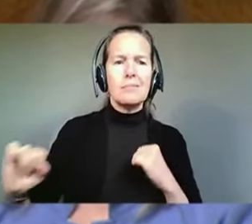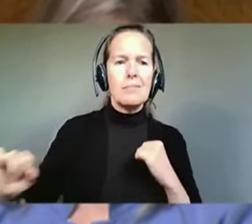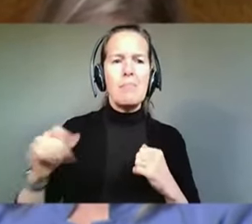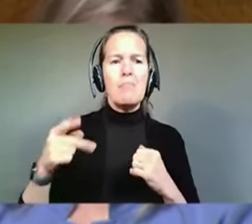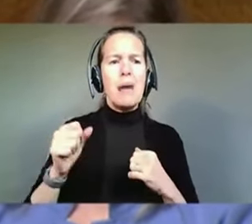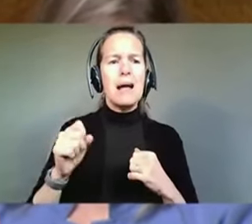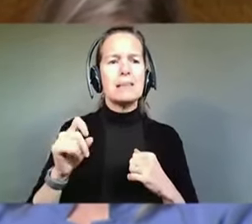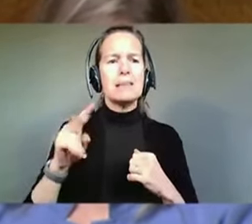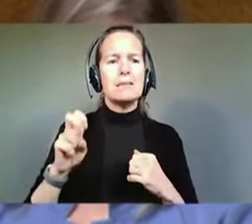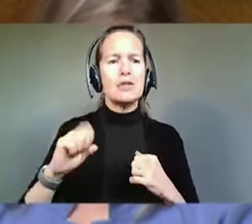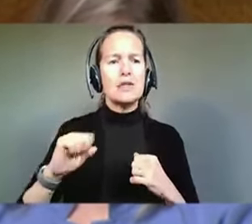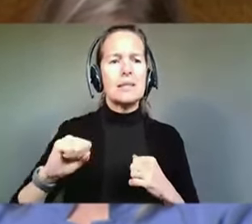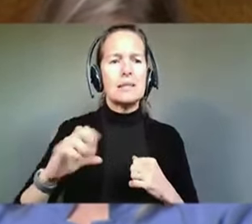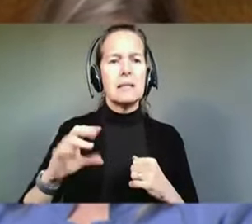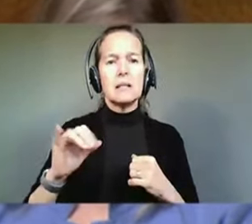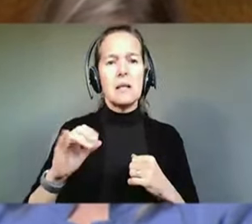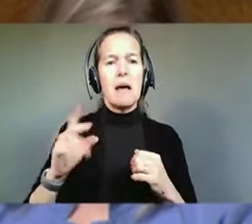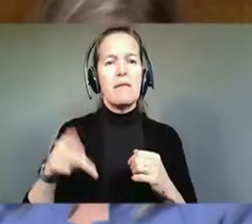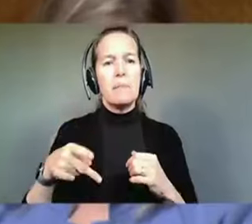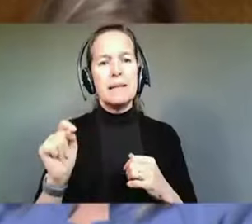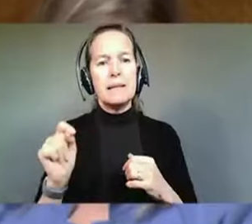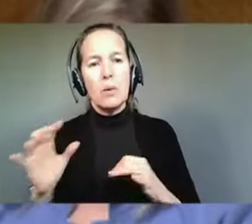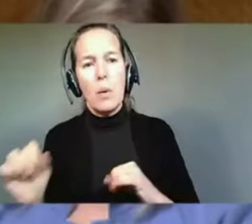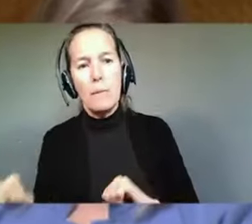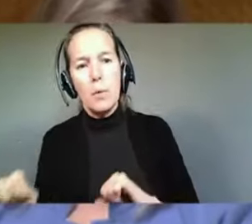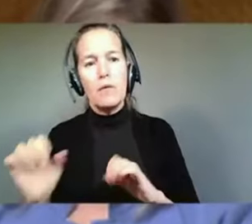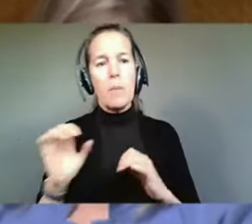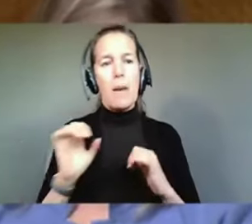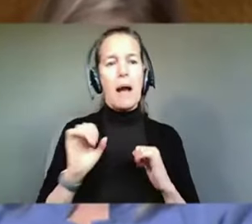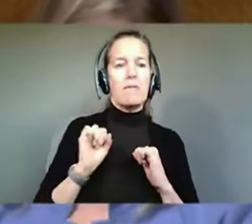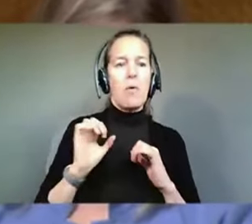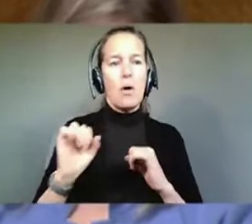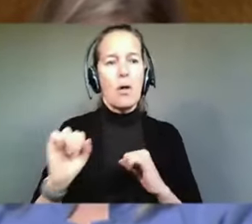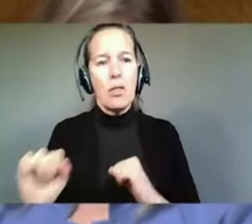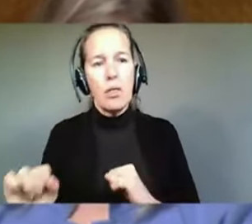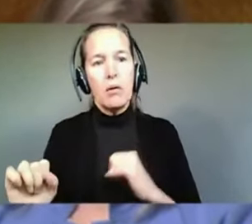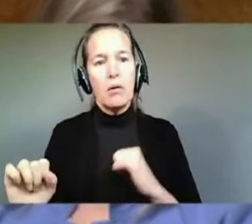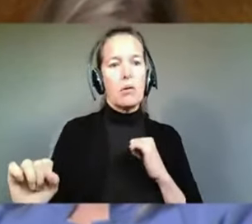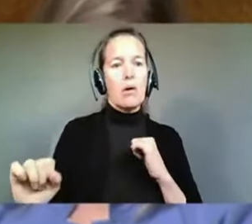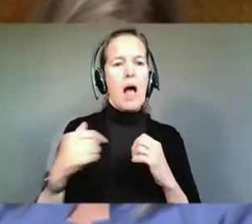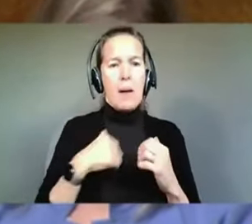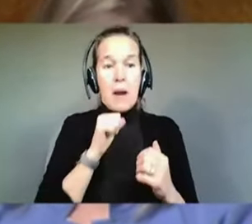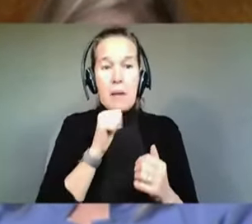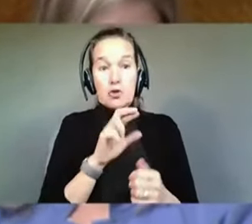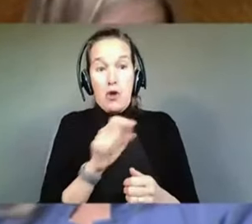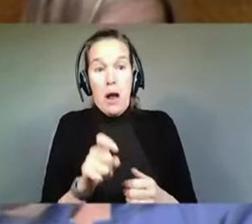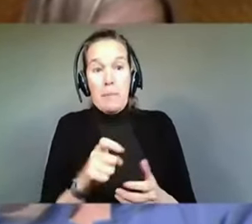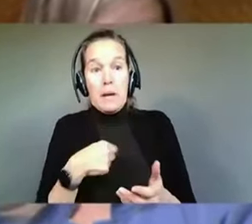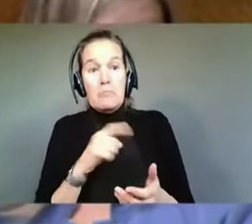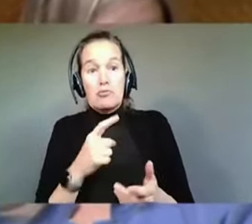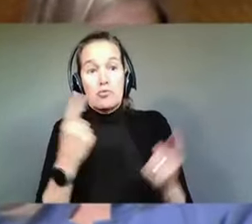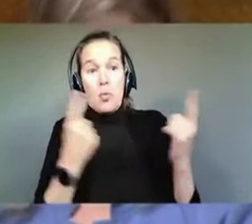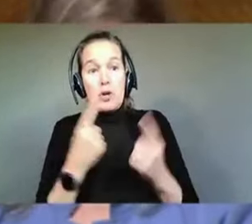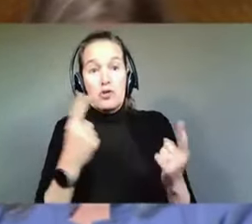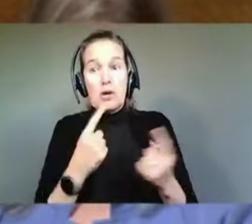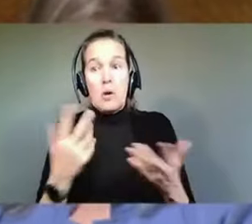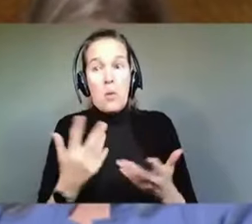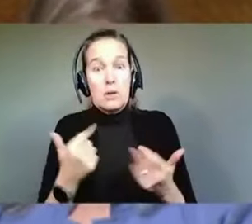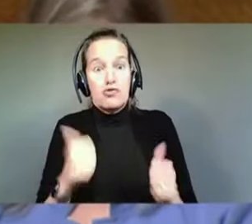therapist kind of moves you back and forth, et cetera. And I'm not prescribing that. I'm just wondering, is what's being